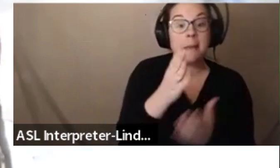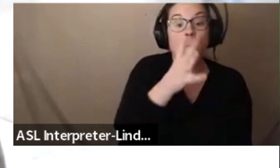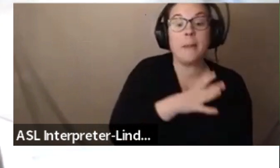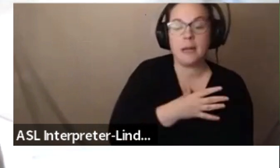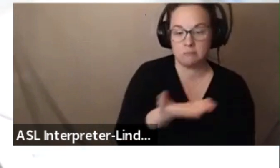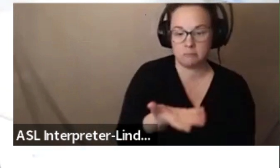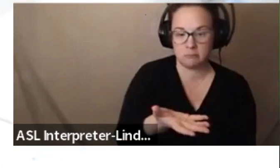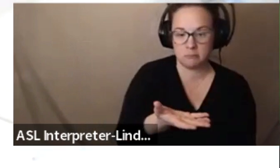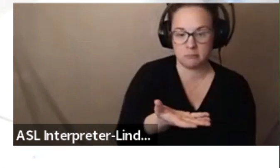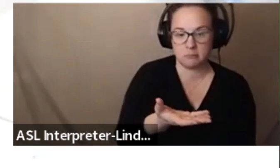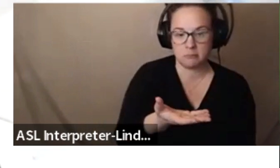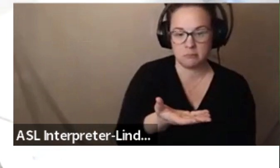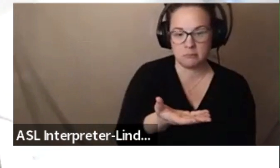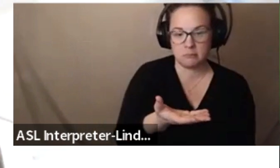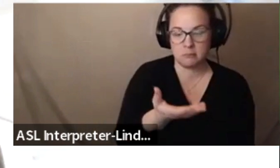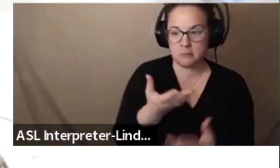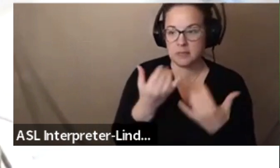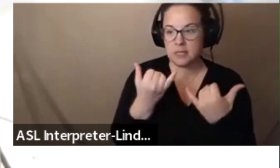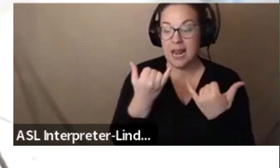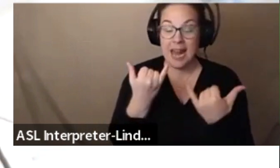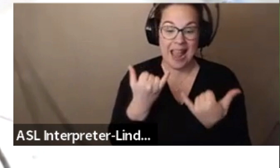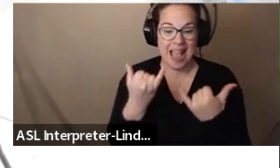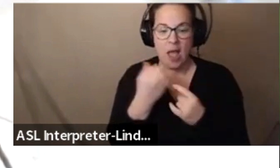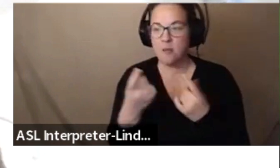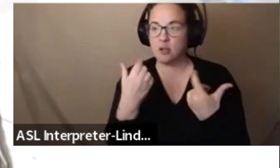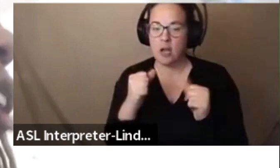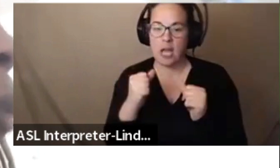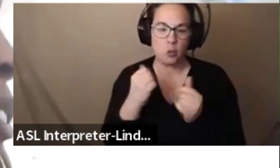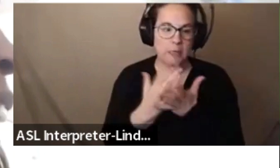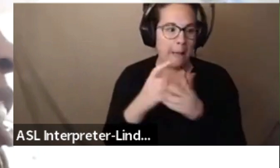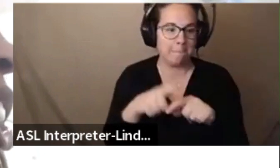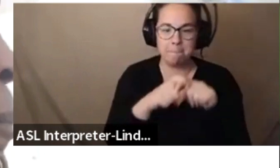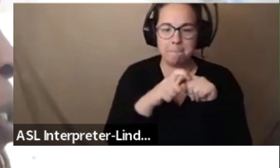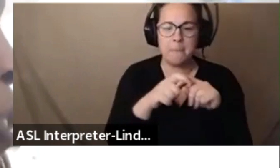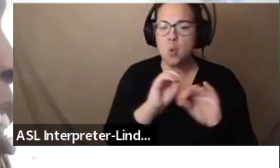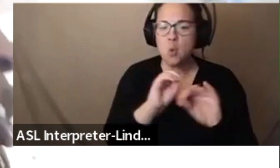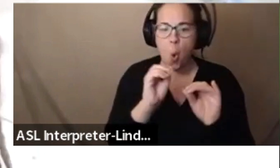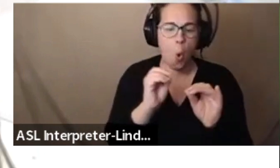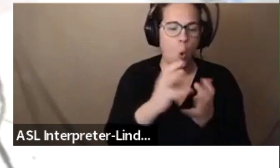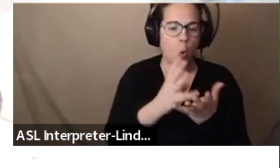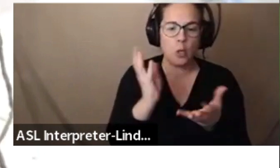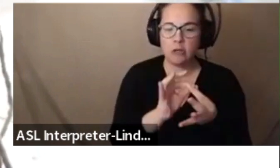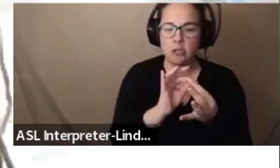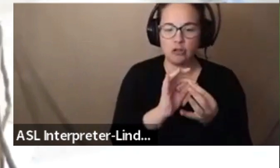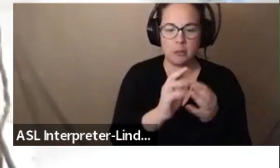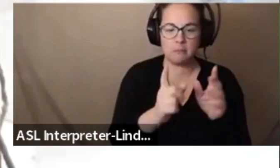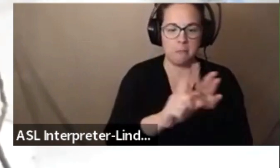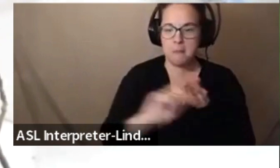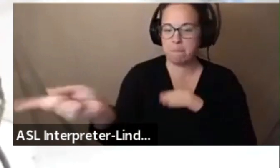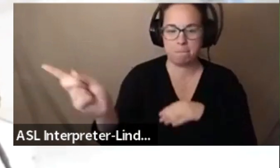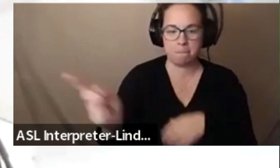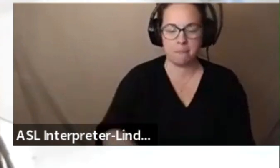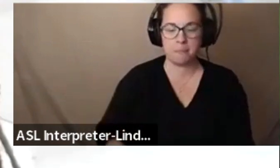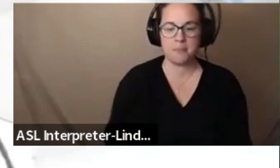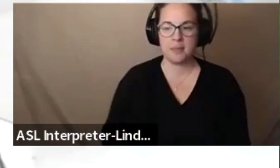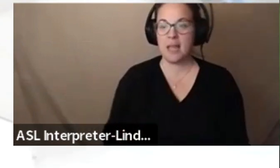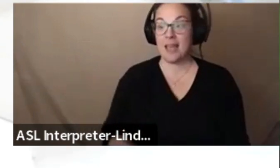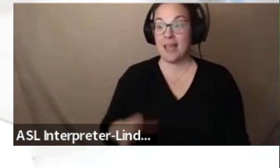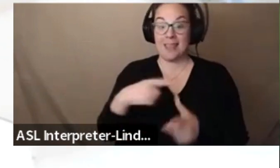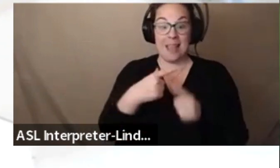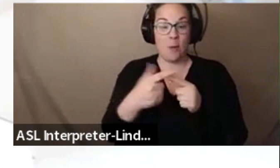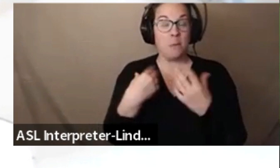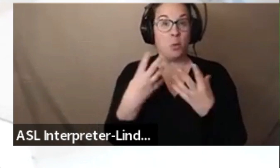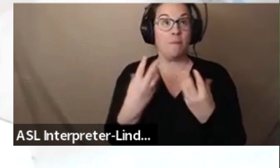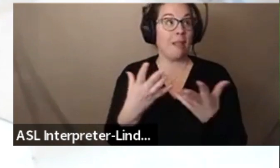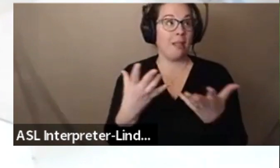obviously making Lysander a woman, immediately everyone's coming down on a queer relationship and trying to stop it, and they run away. And then you have